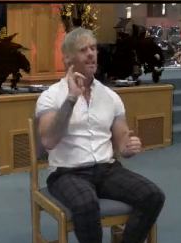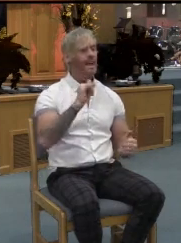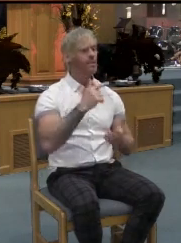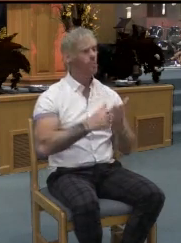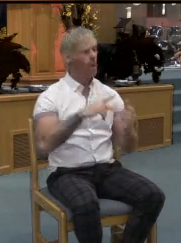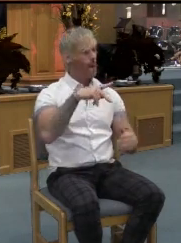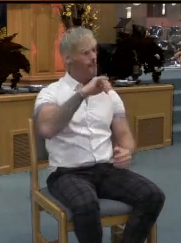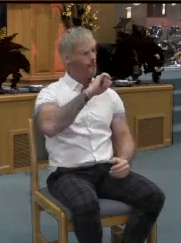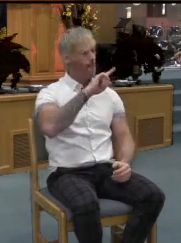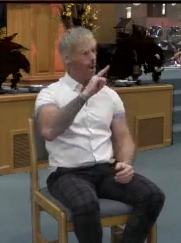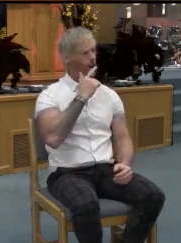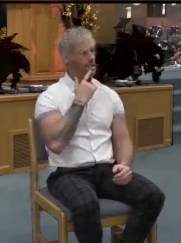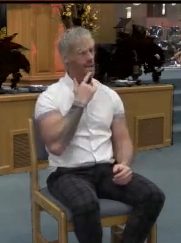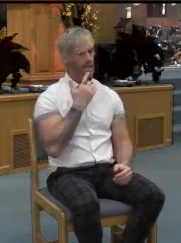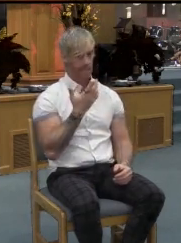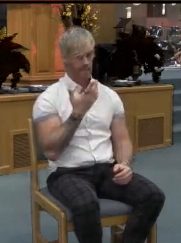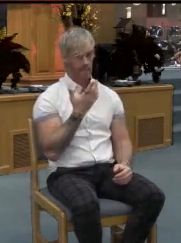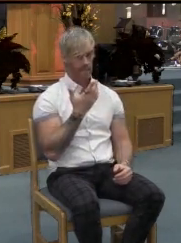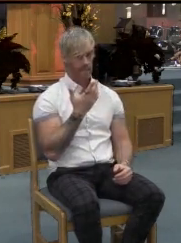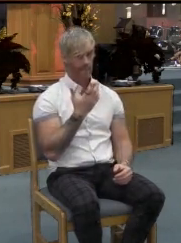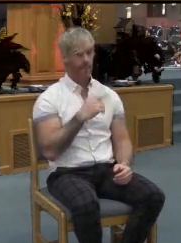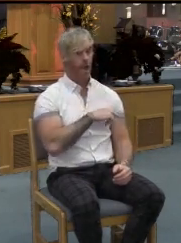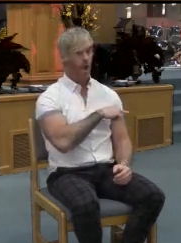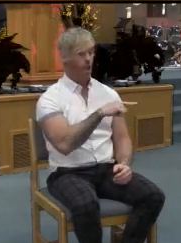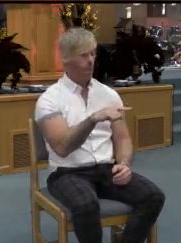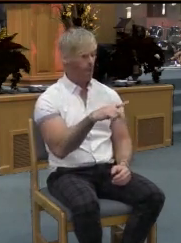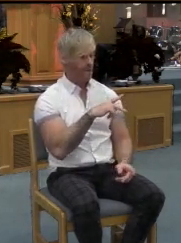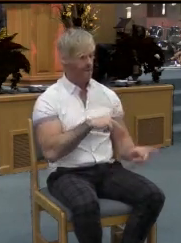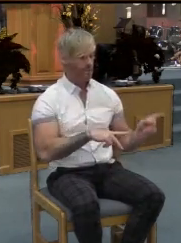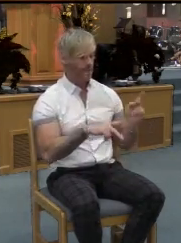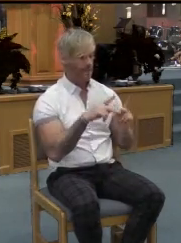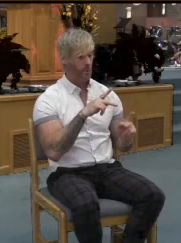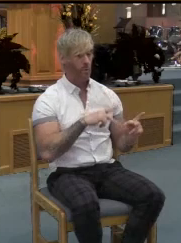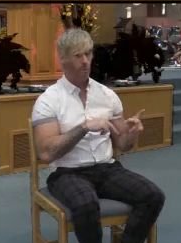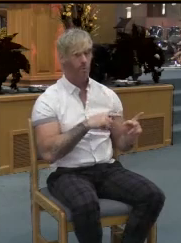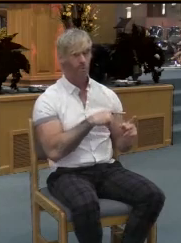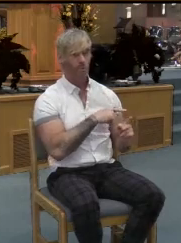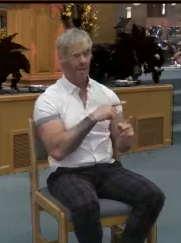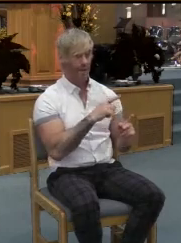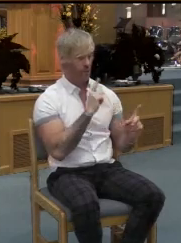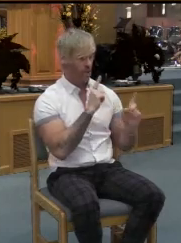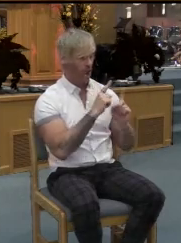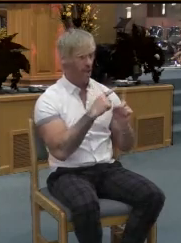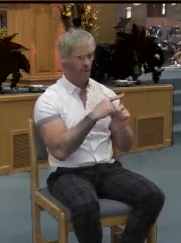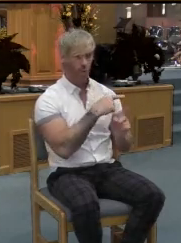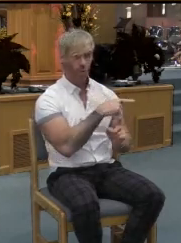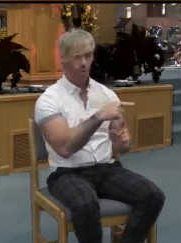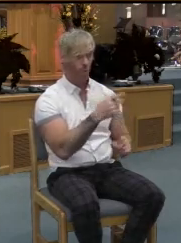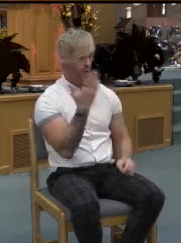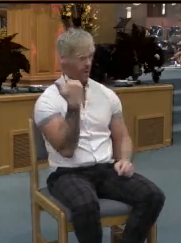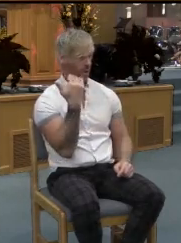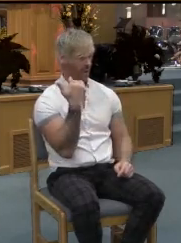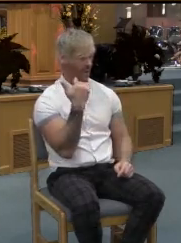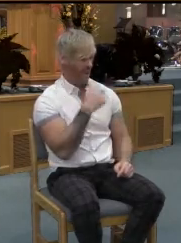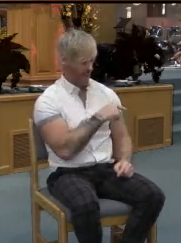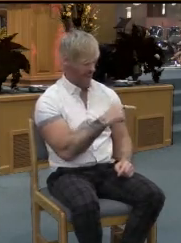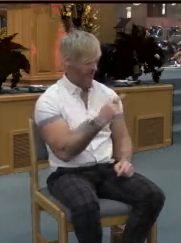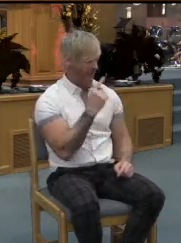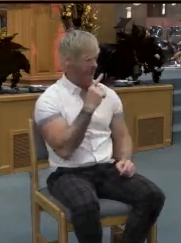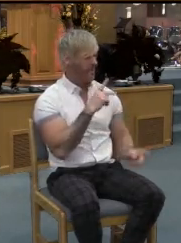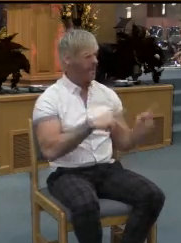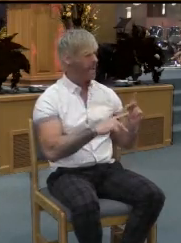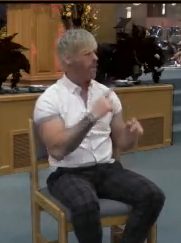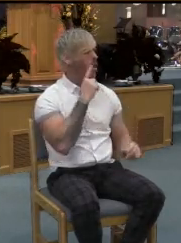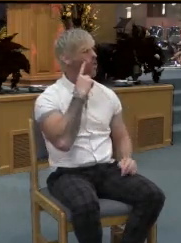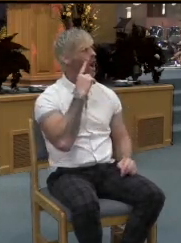You know, the people he was ministering to held the emperor as God. They held the